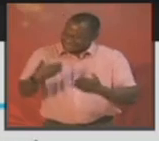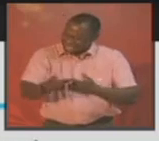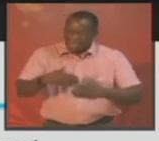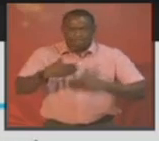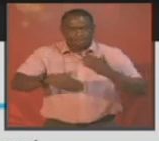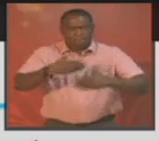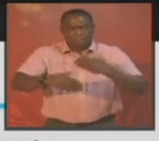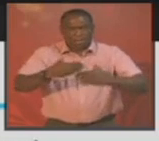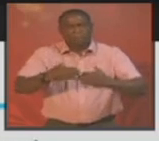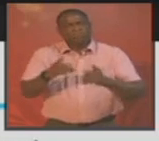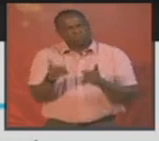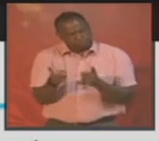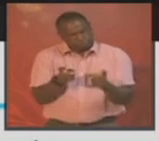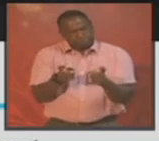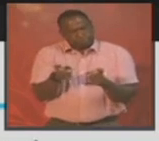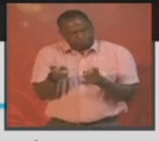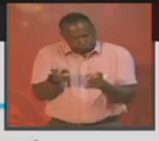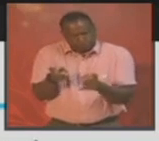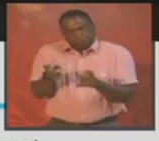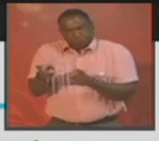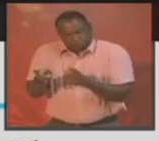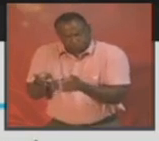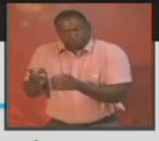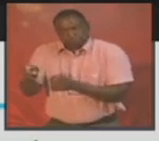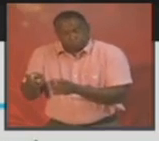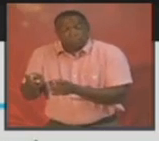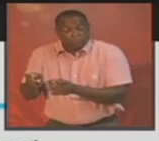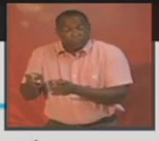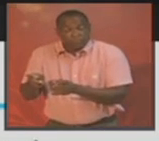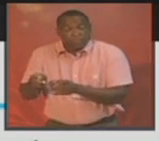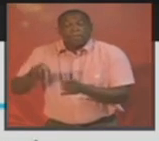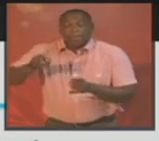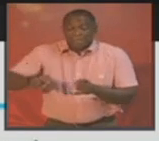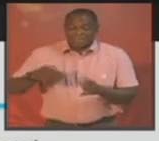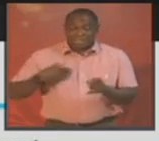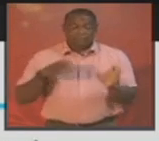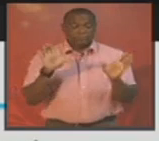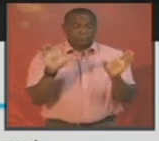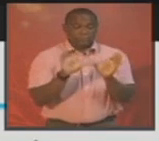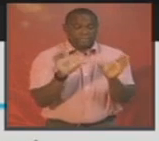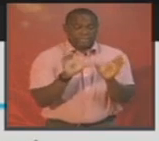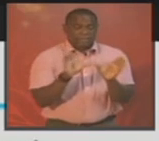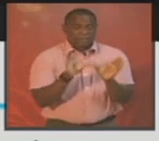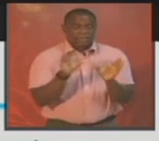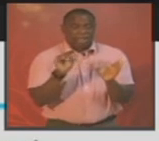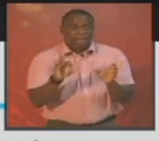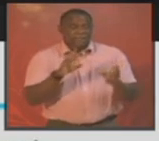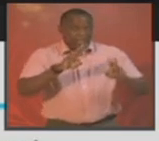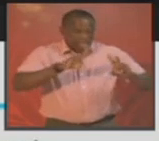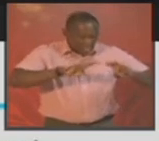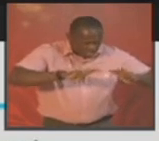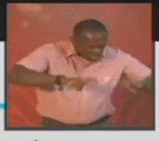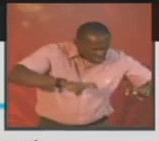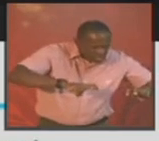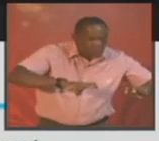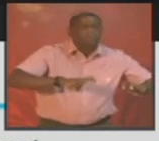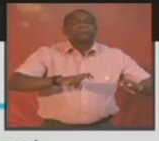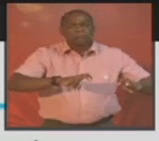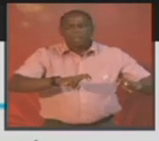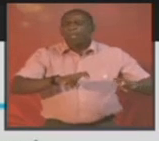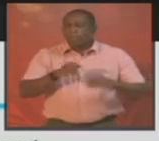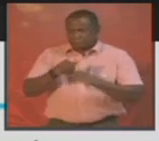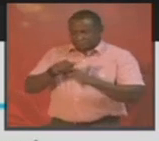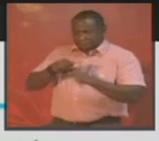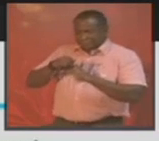the notice, not the notice of approval, sorry, the certificate of analysis and the batch release certificate that would be issued